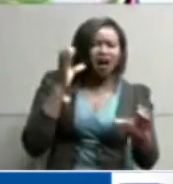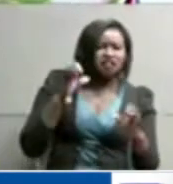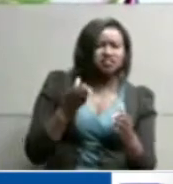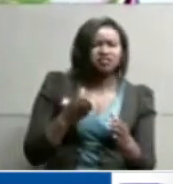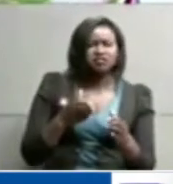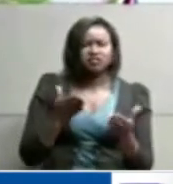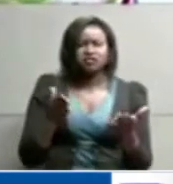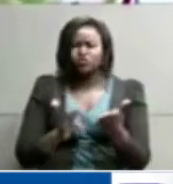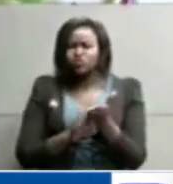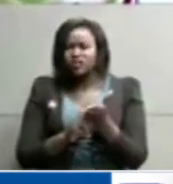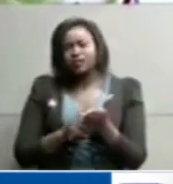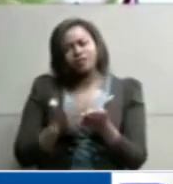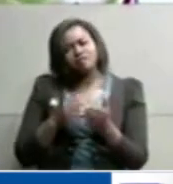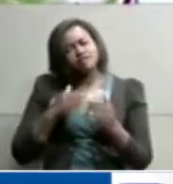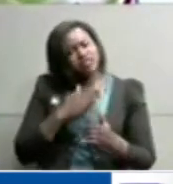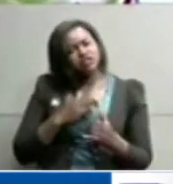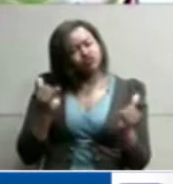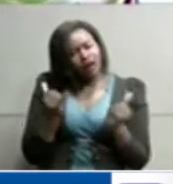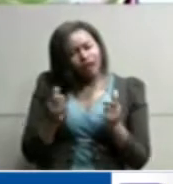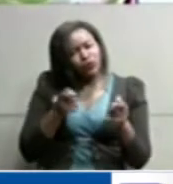means.